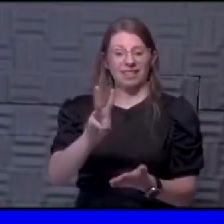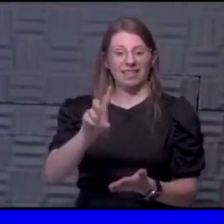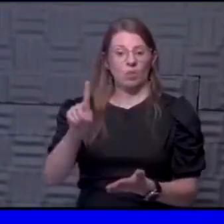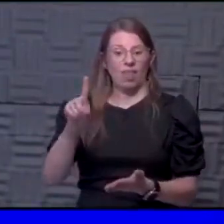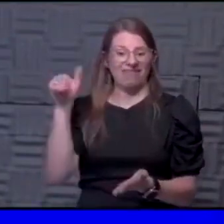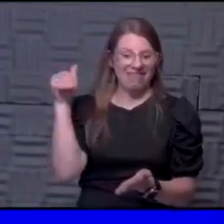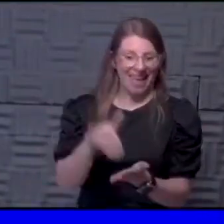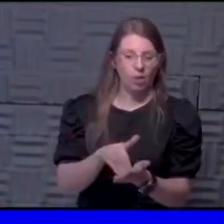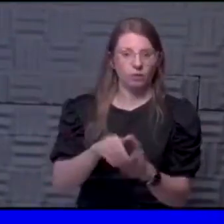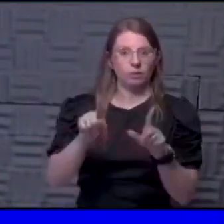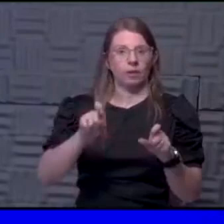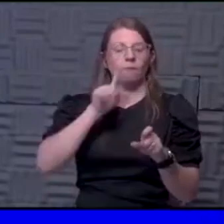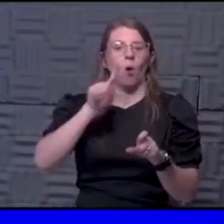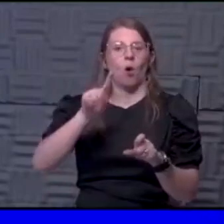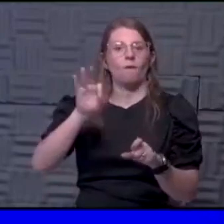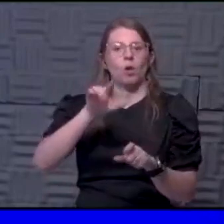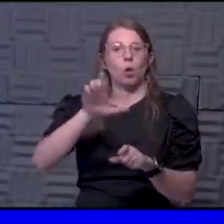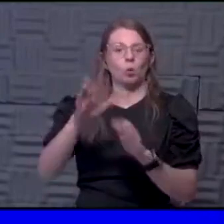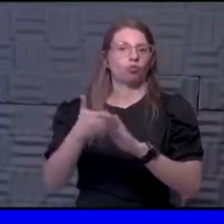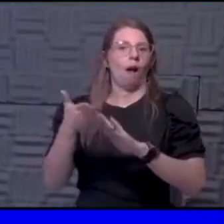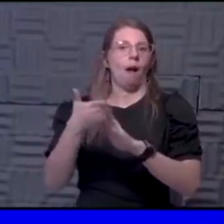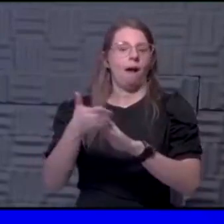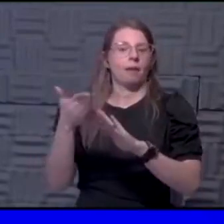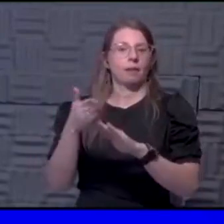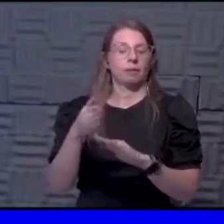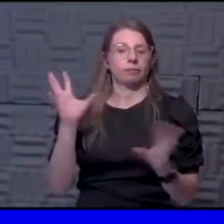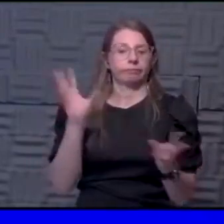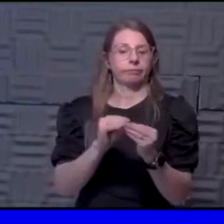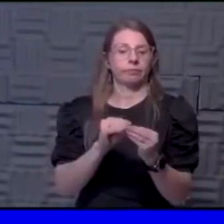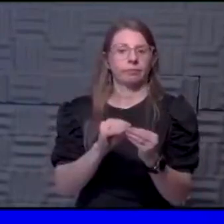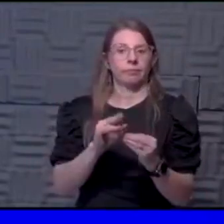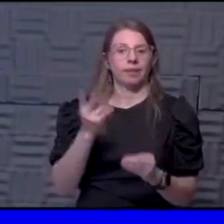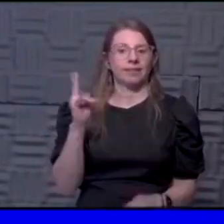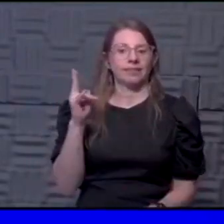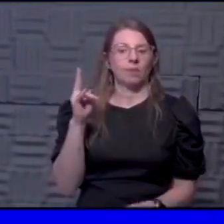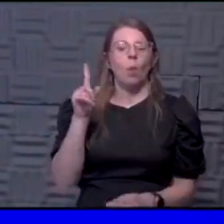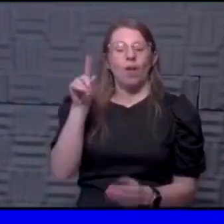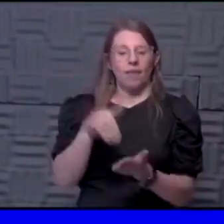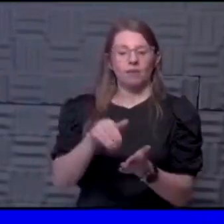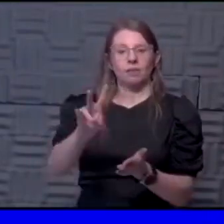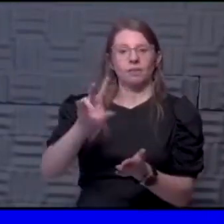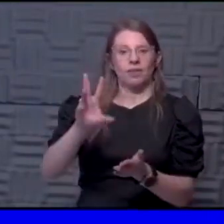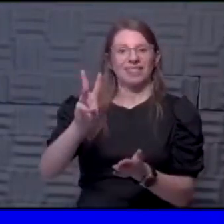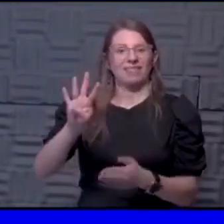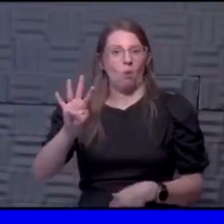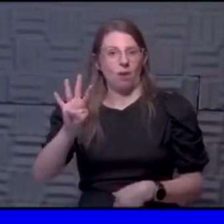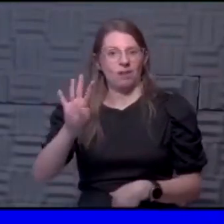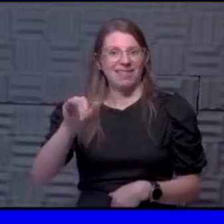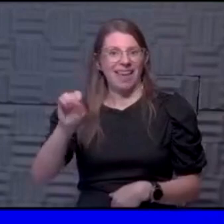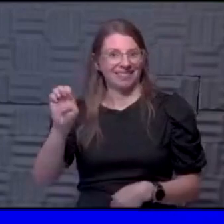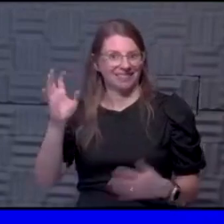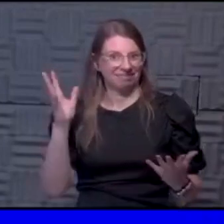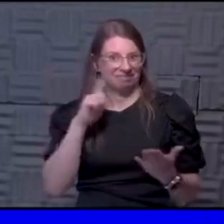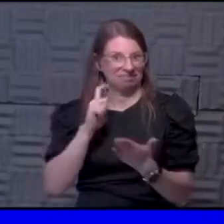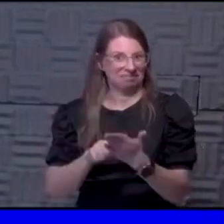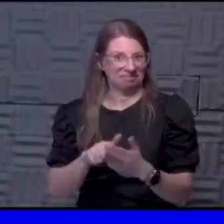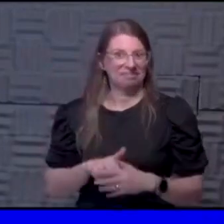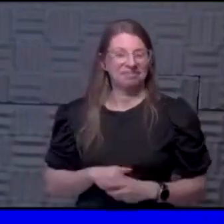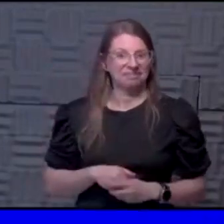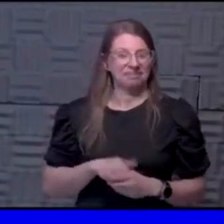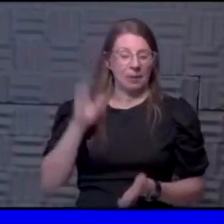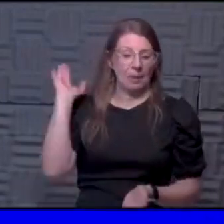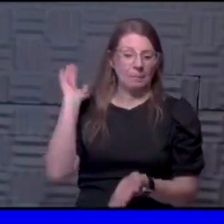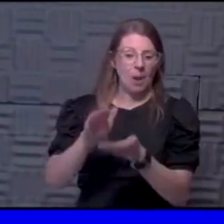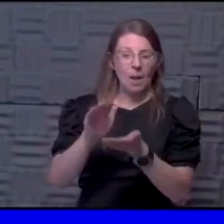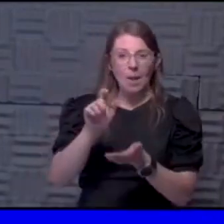1,061,000 tests for influenza being run, and only a total of 1,764 cases that have been identified. So that's really